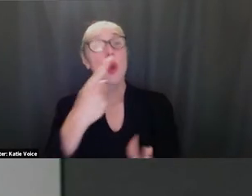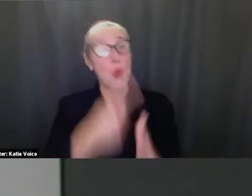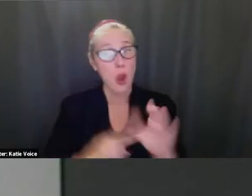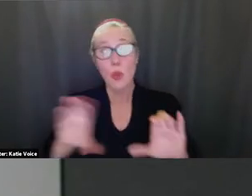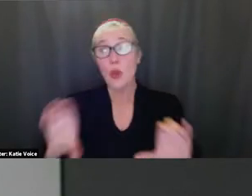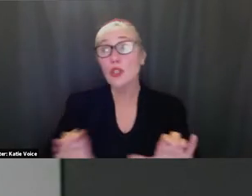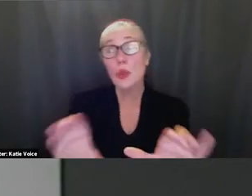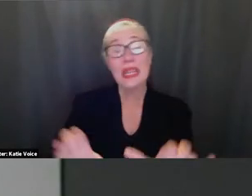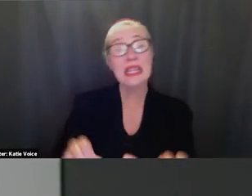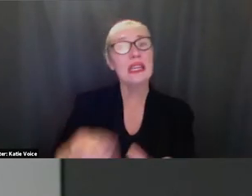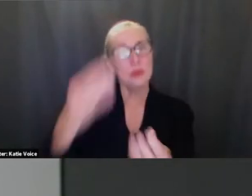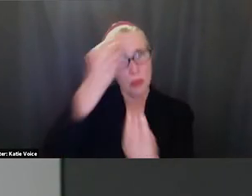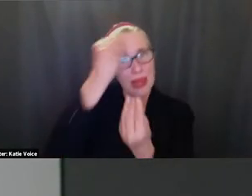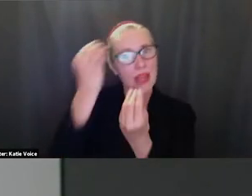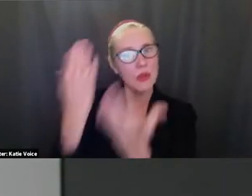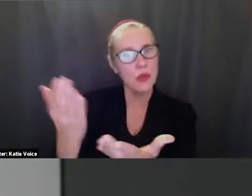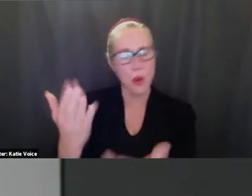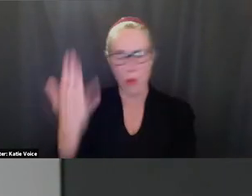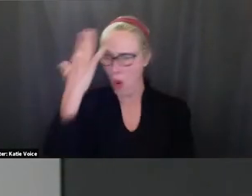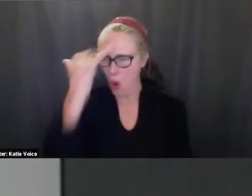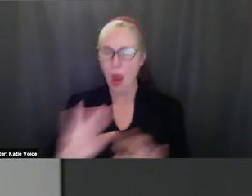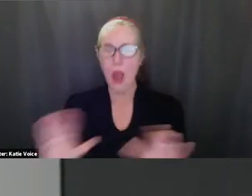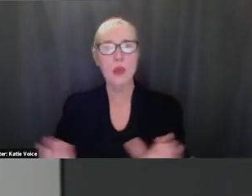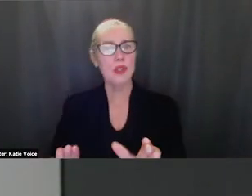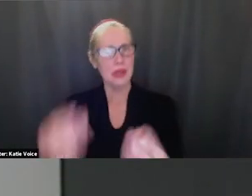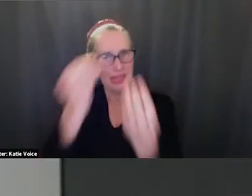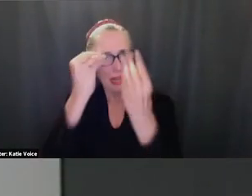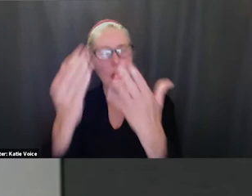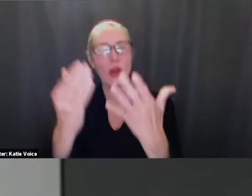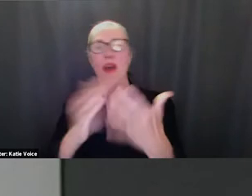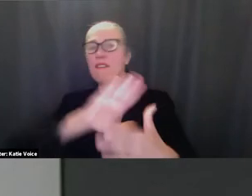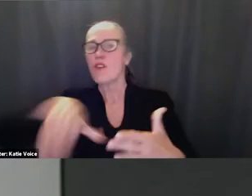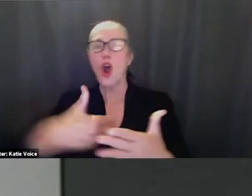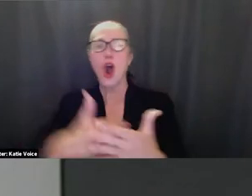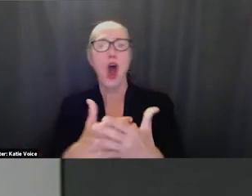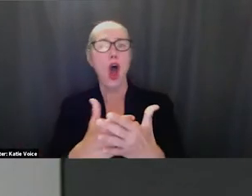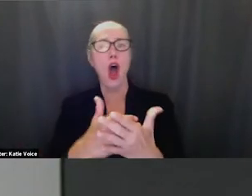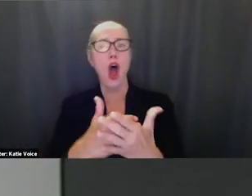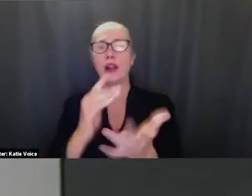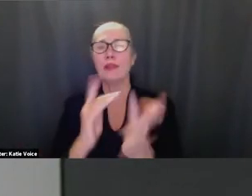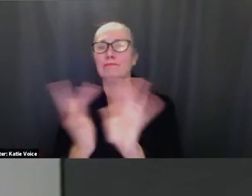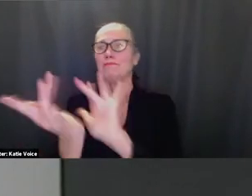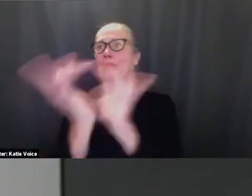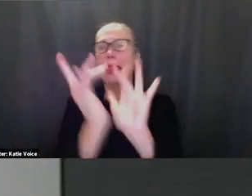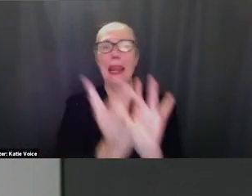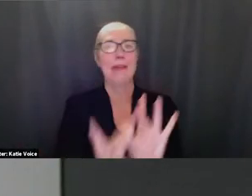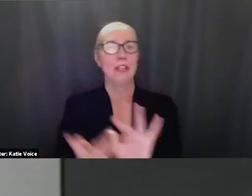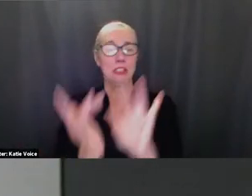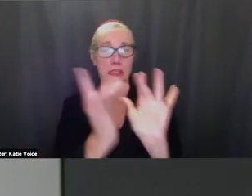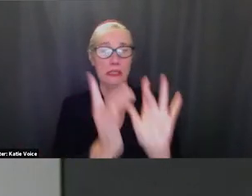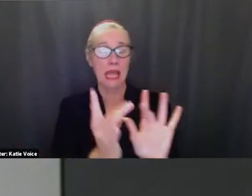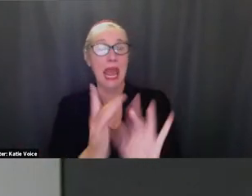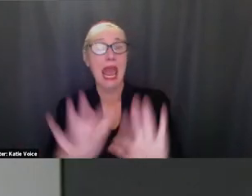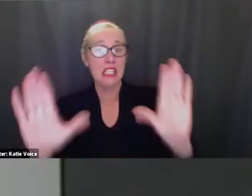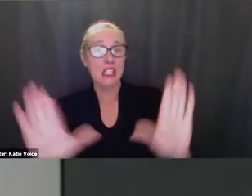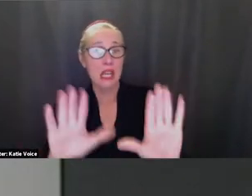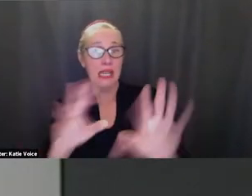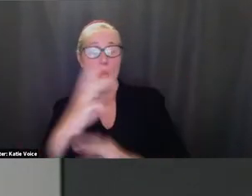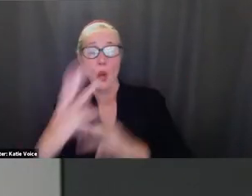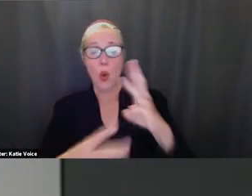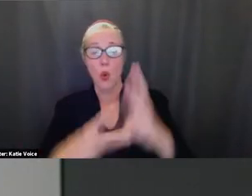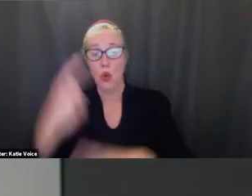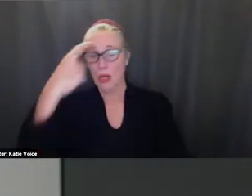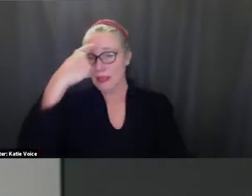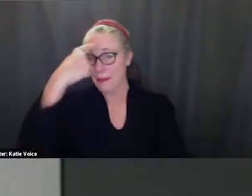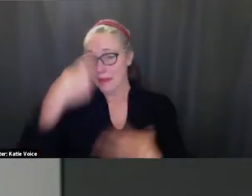why we are doing it on all levels uh another thing on sunday we use world mental health day and i think this